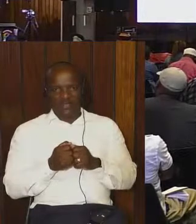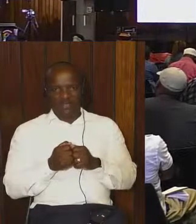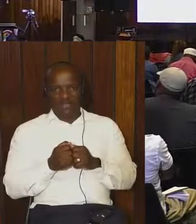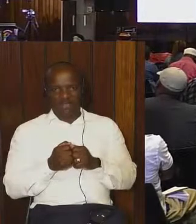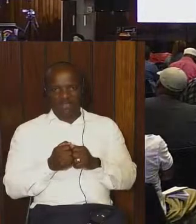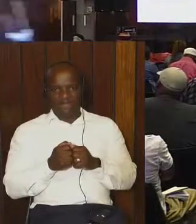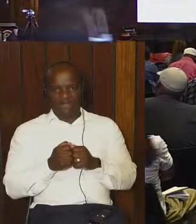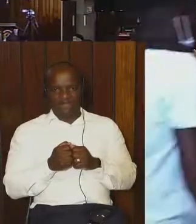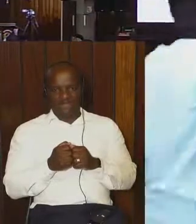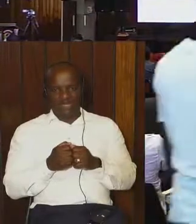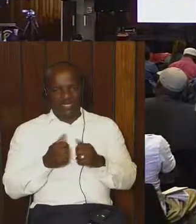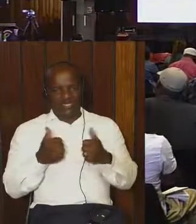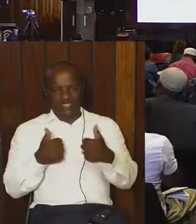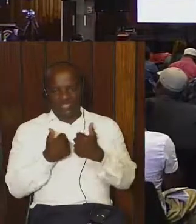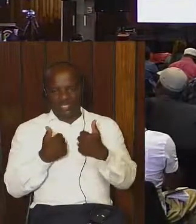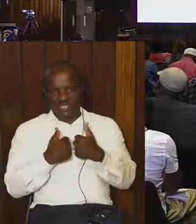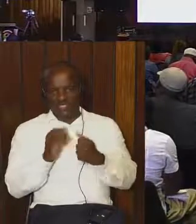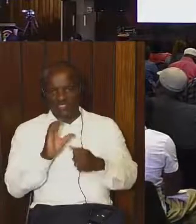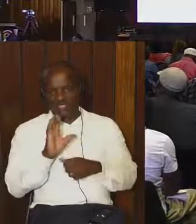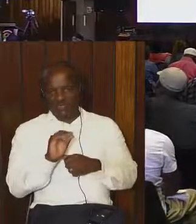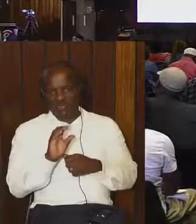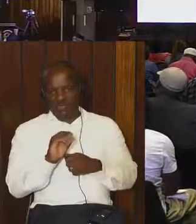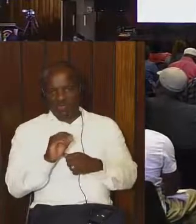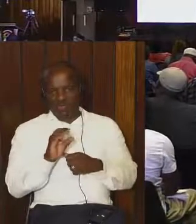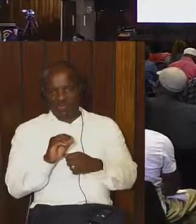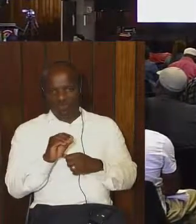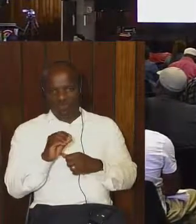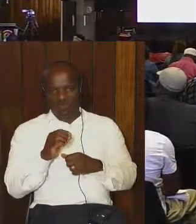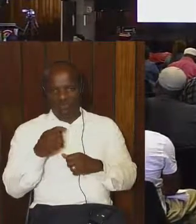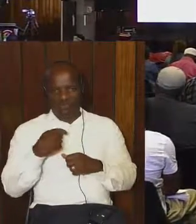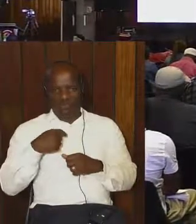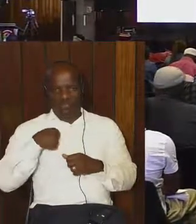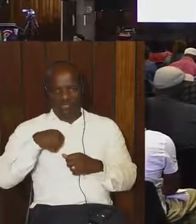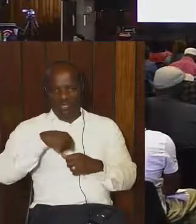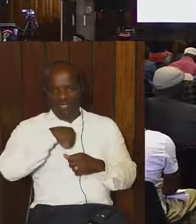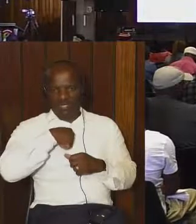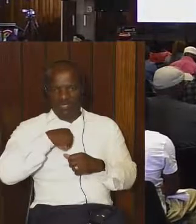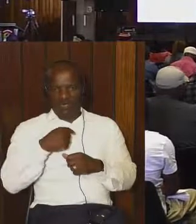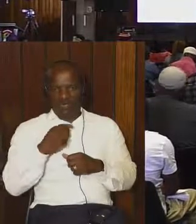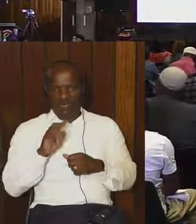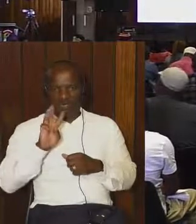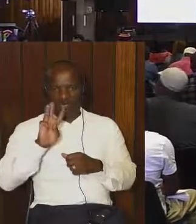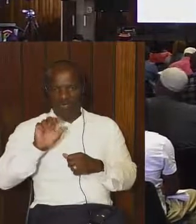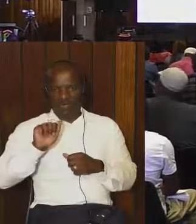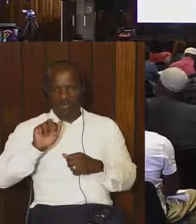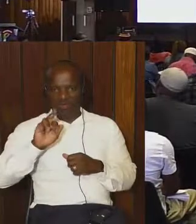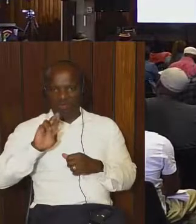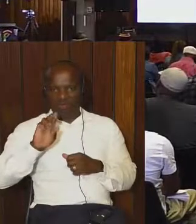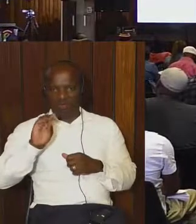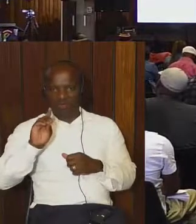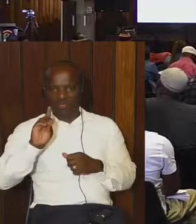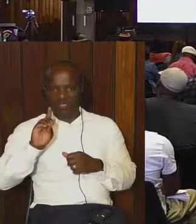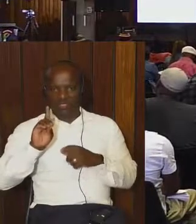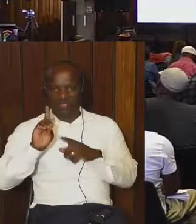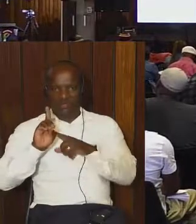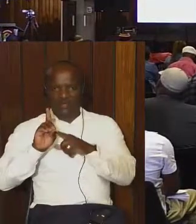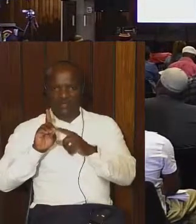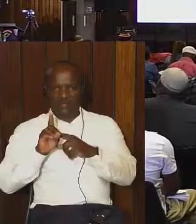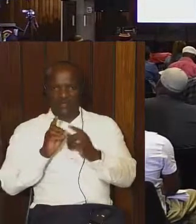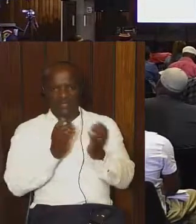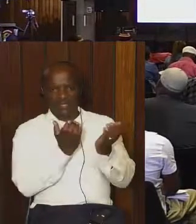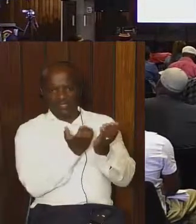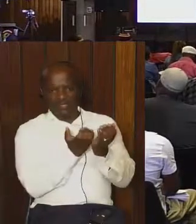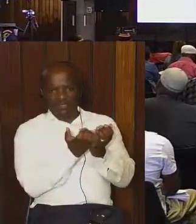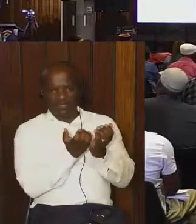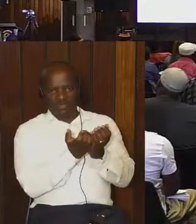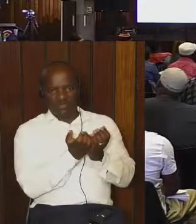There is a challenge in our ward where there is kids who walk from Sicelo